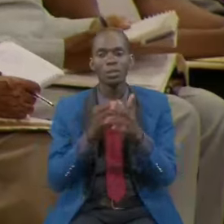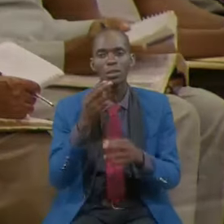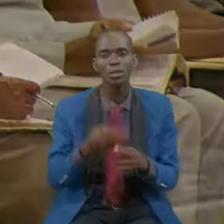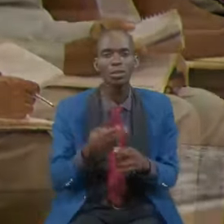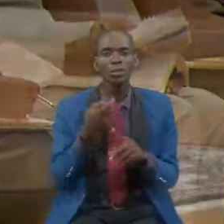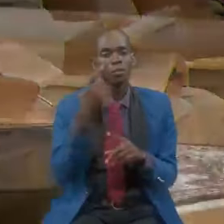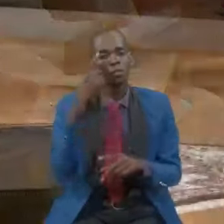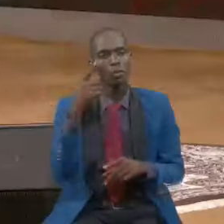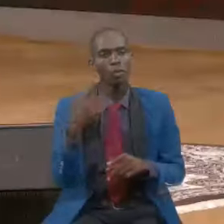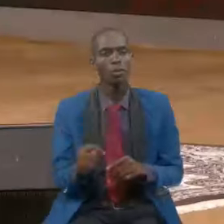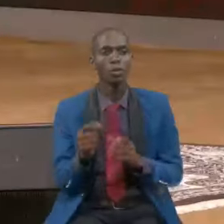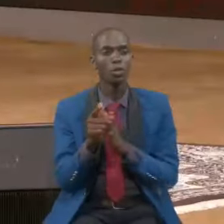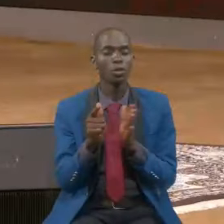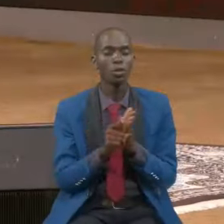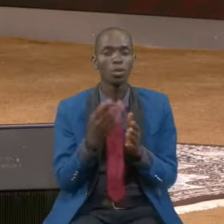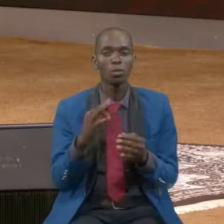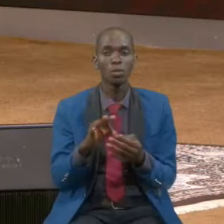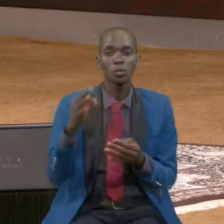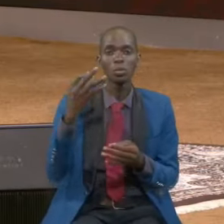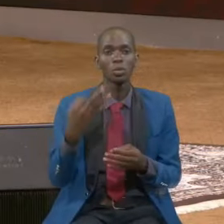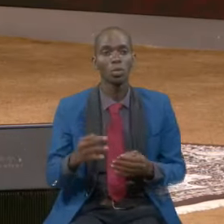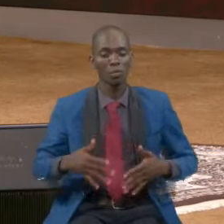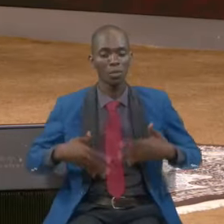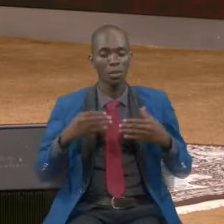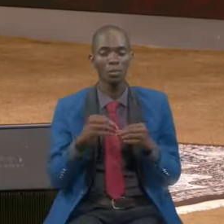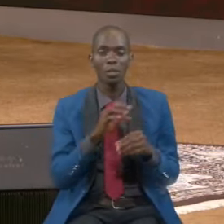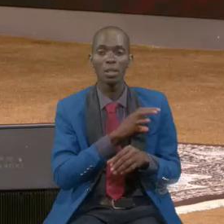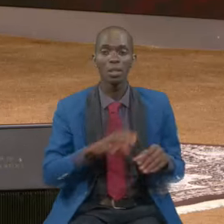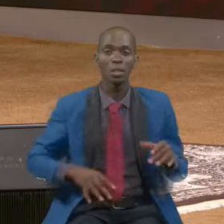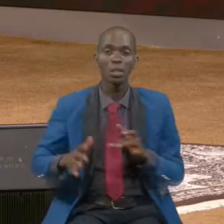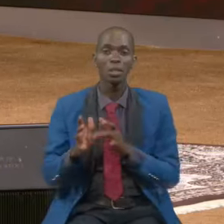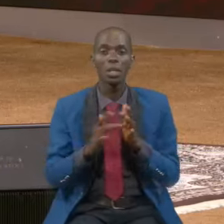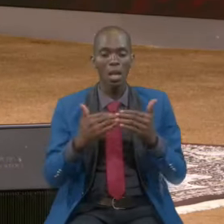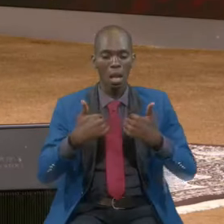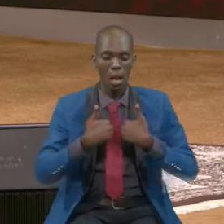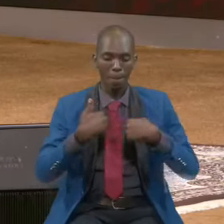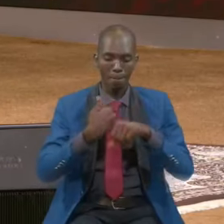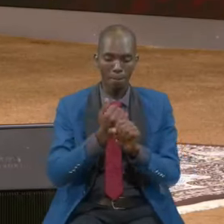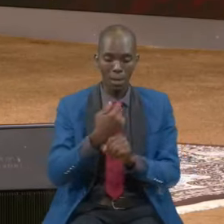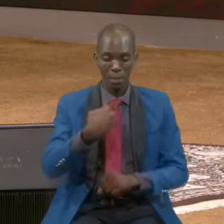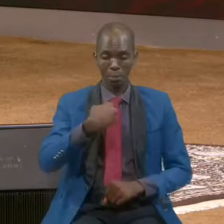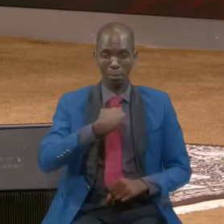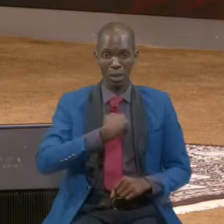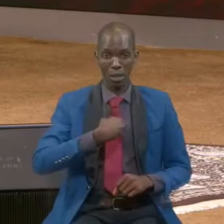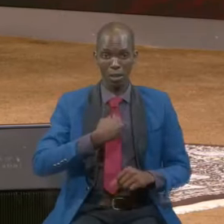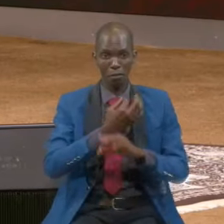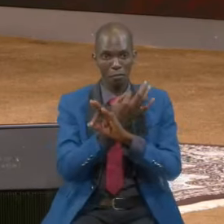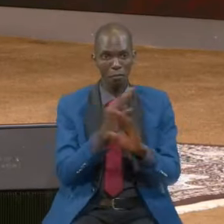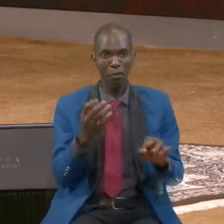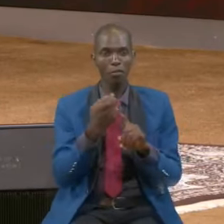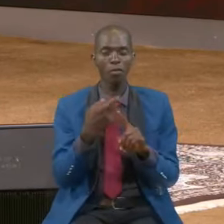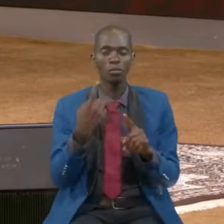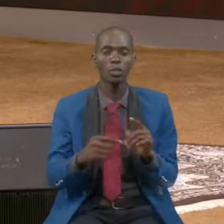of life in Christ Jesus has made me free from the law of